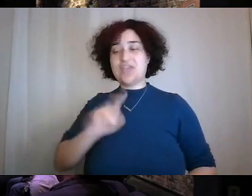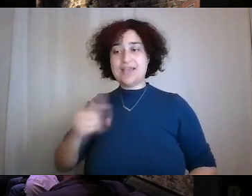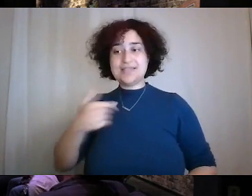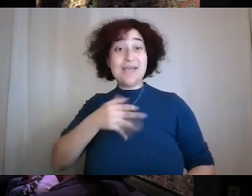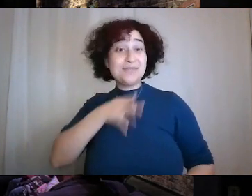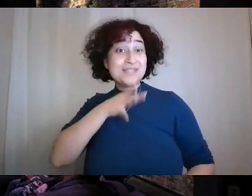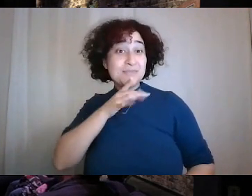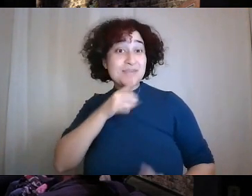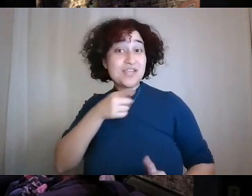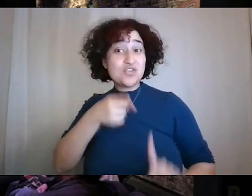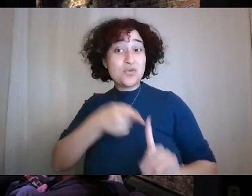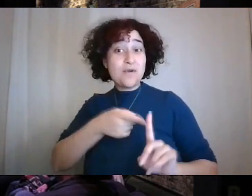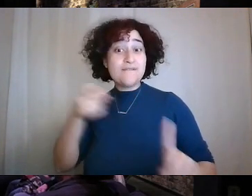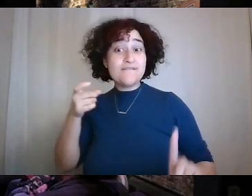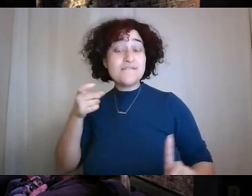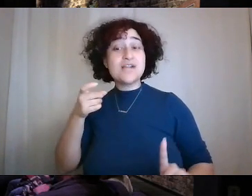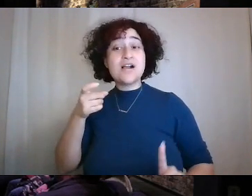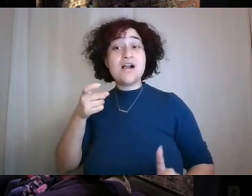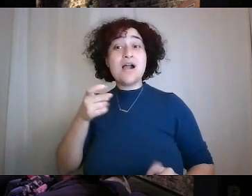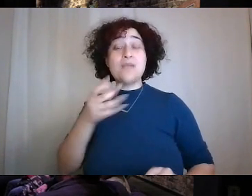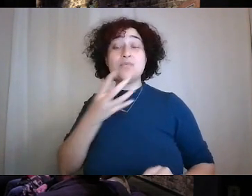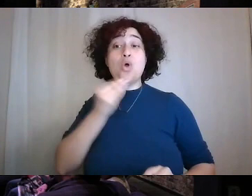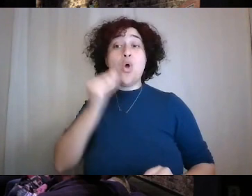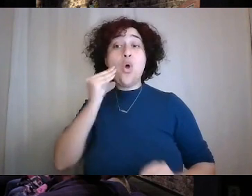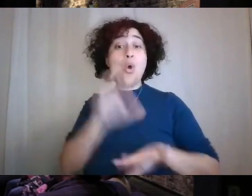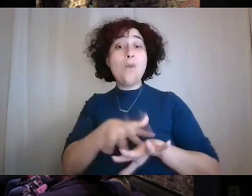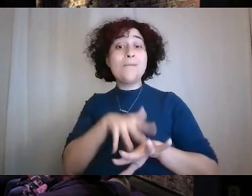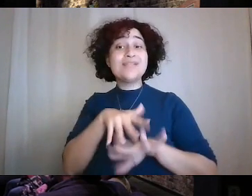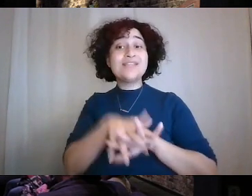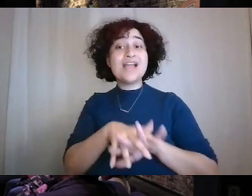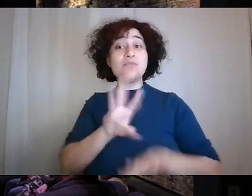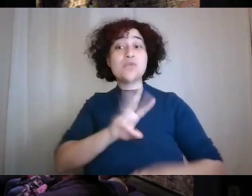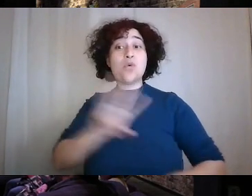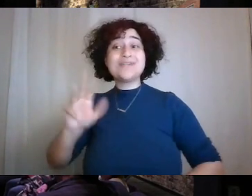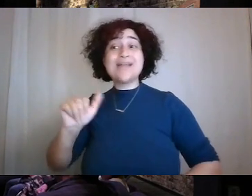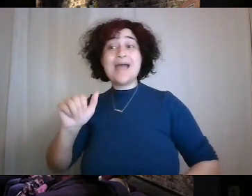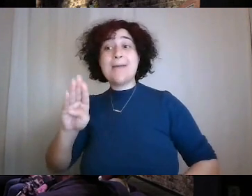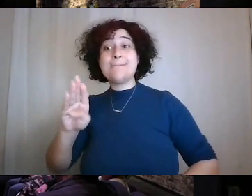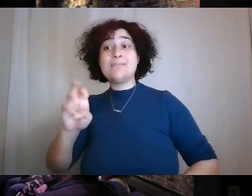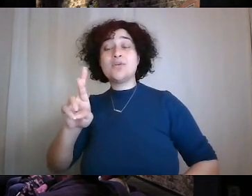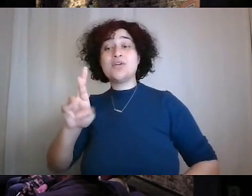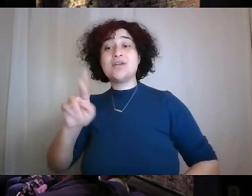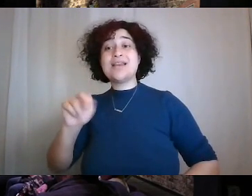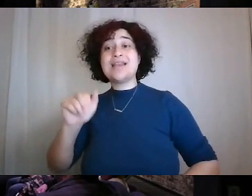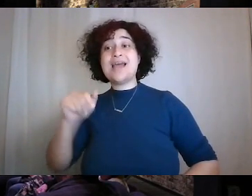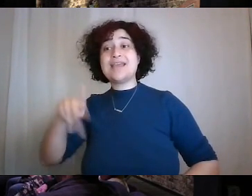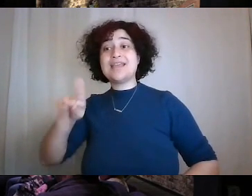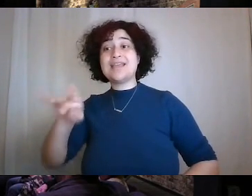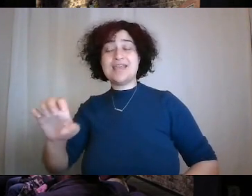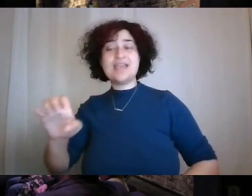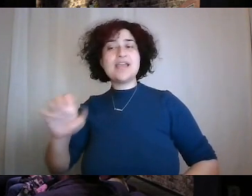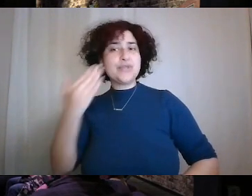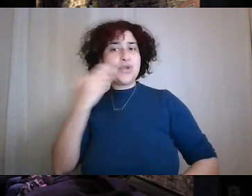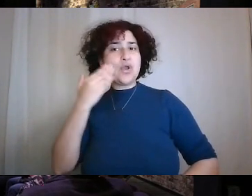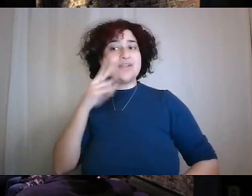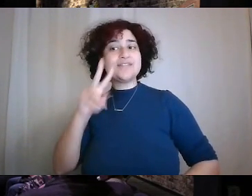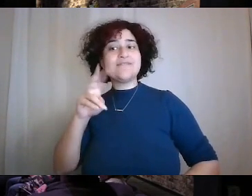the traditional homelands of the Western Abenaki. This portion is known as Vermont. I'm in Middlebury,